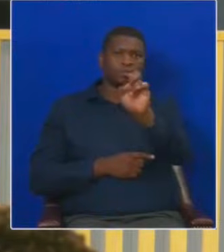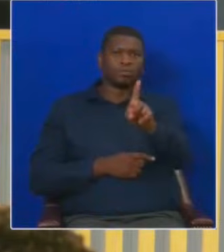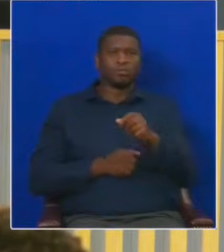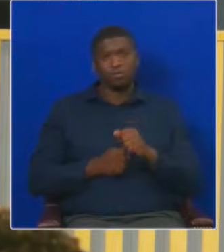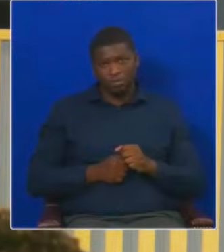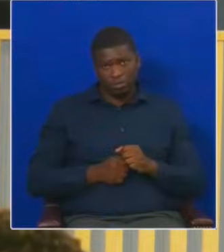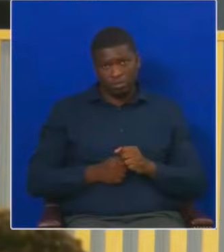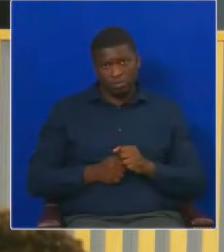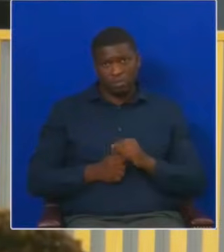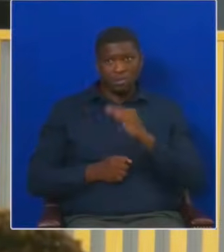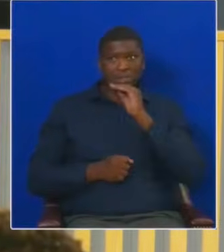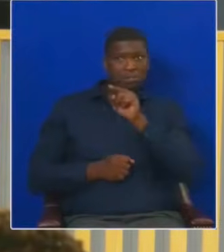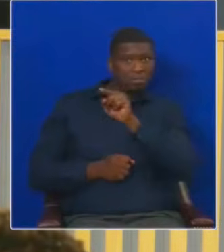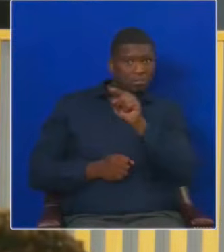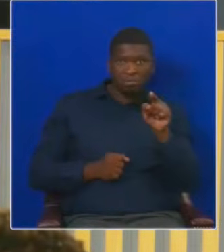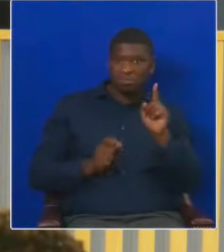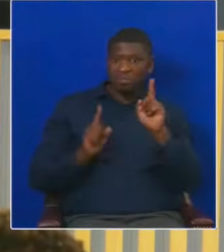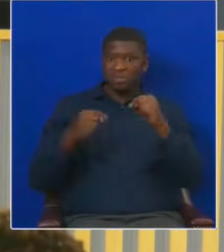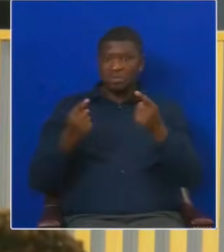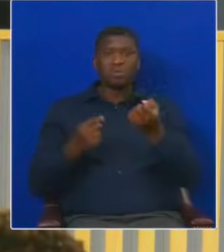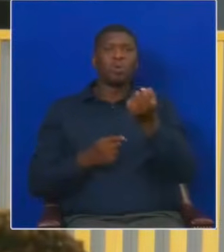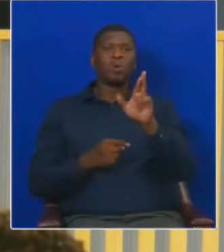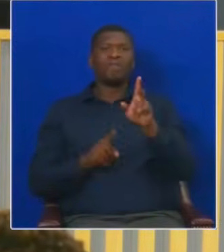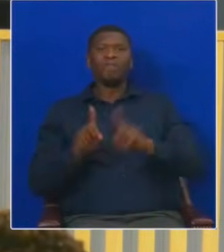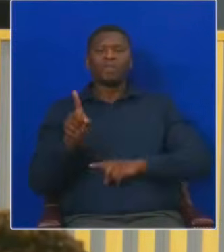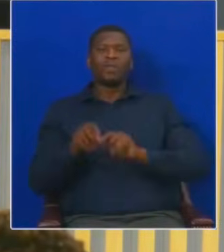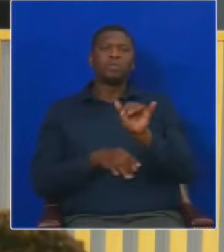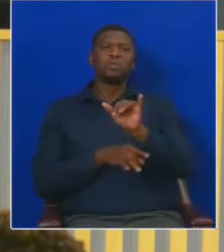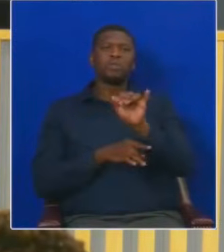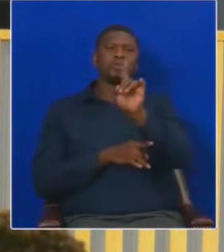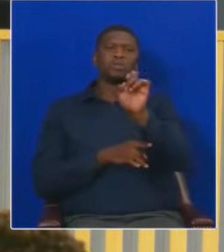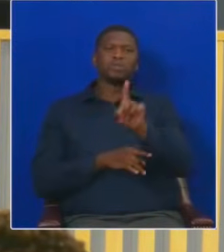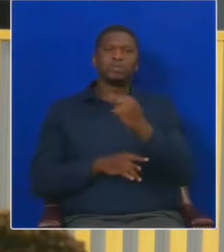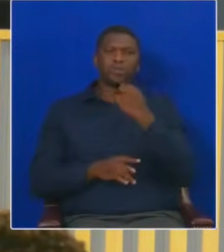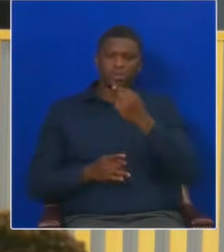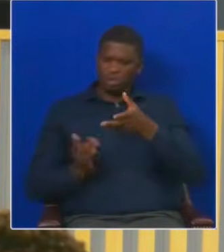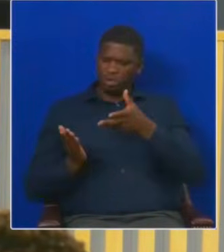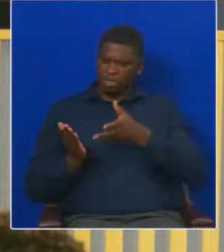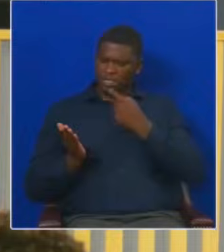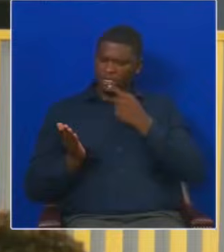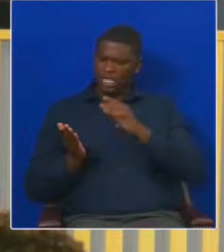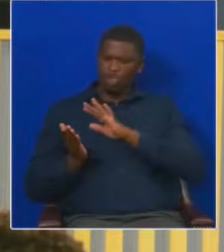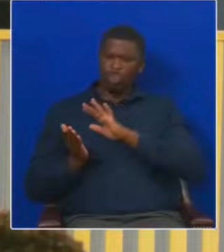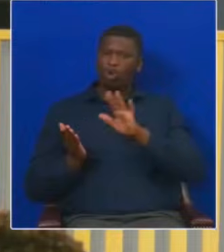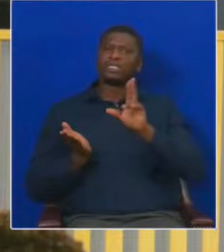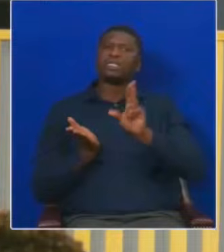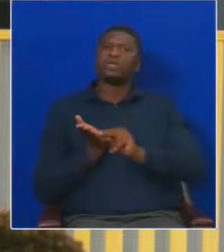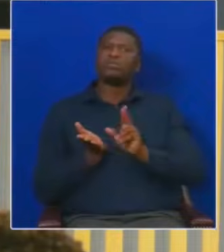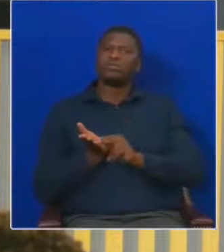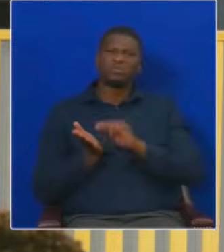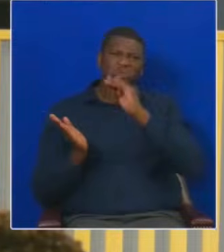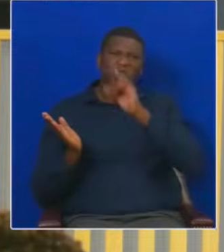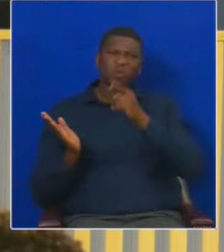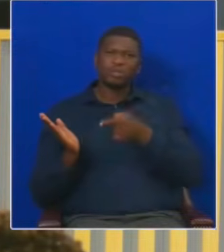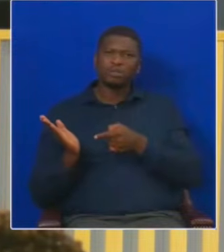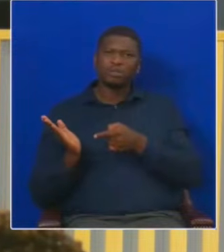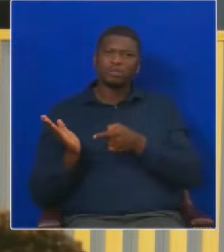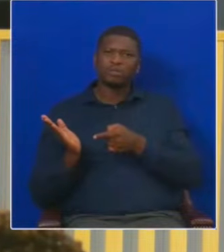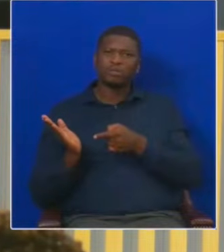being downloaded? In your testimony, you say they were not downloaded. Please explain.